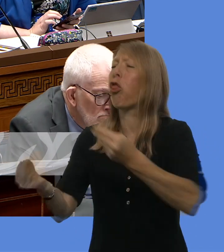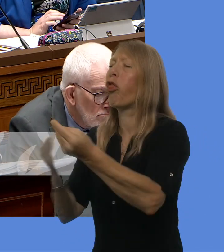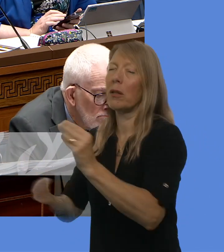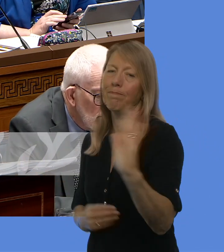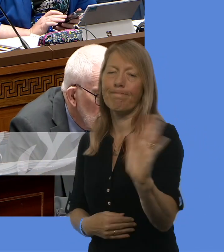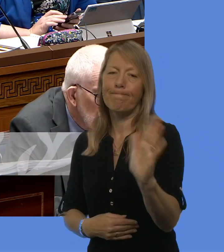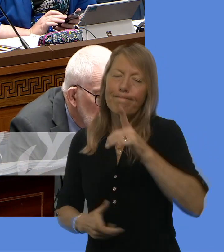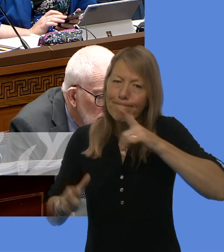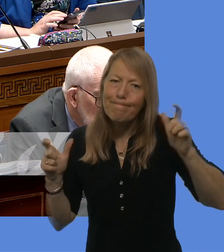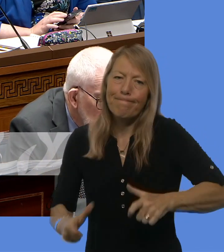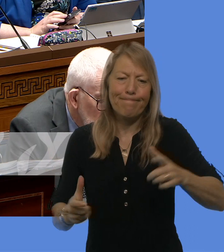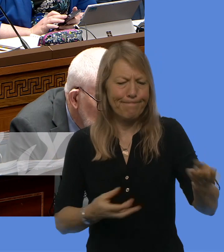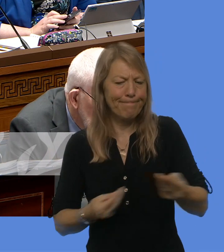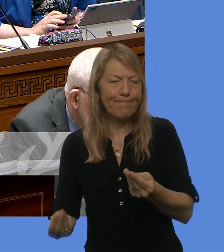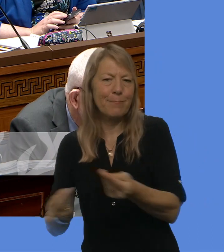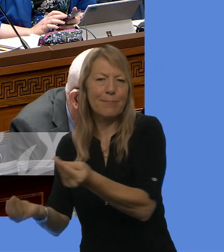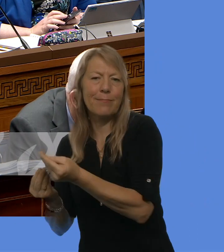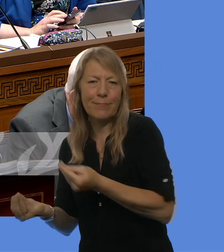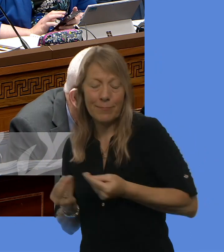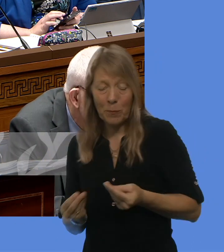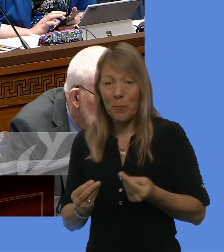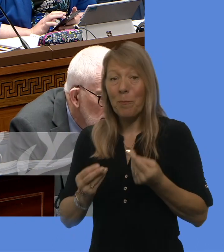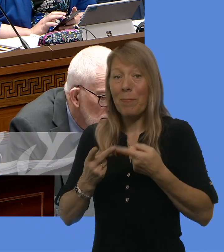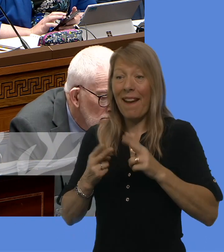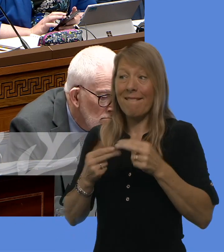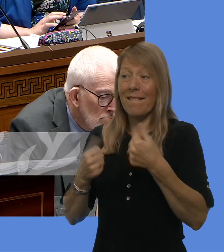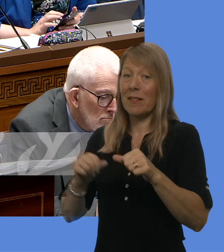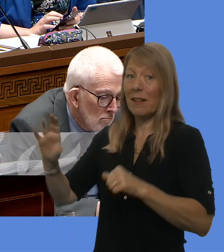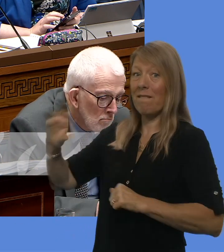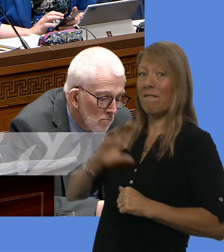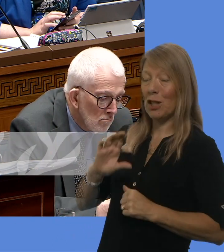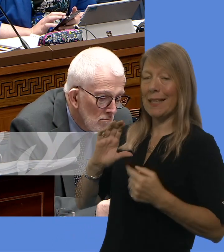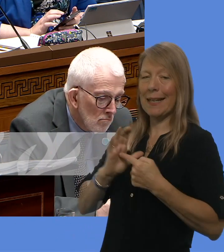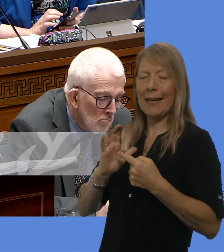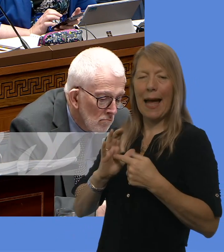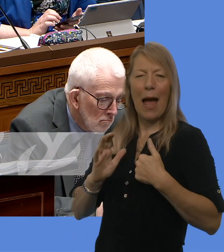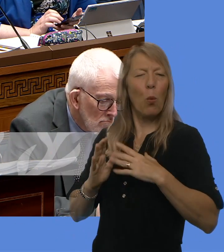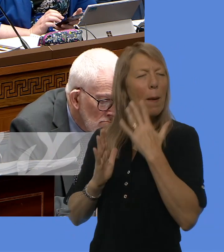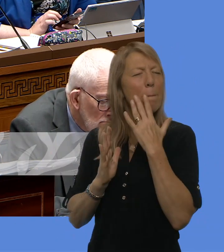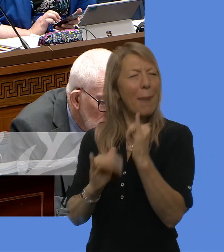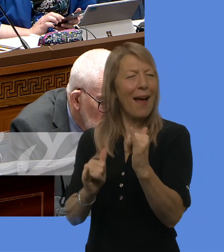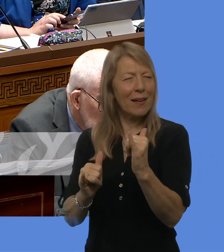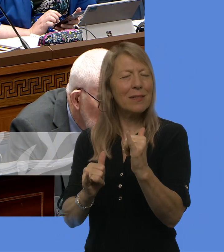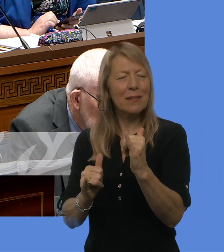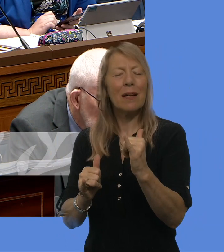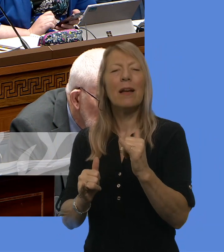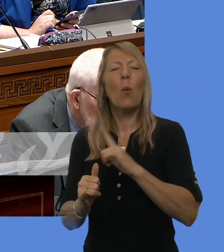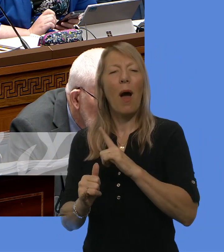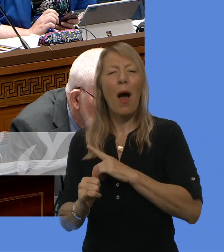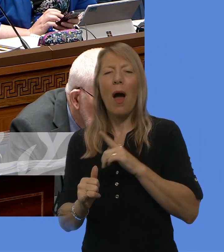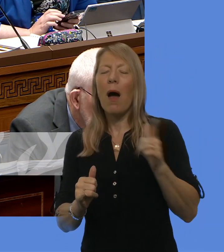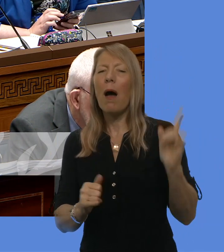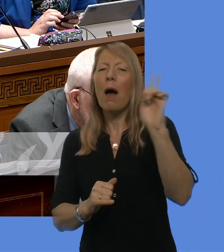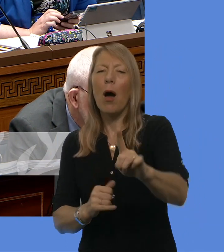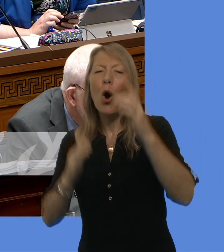history. Subject to funding, I also hope to launch a pilot to test pre-recorded cross-examination before the end of this mandate and to